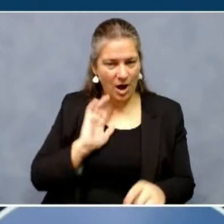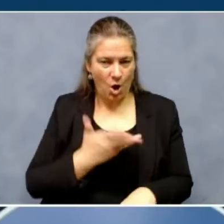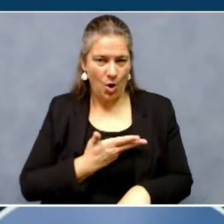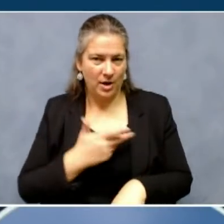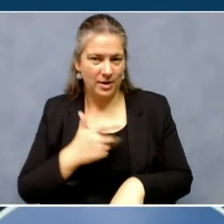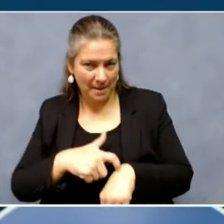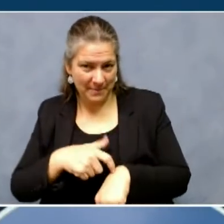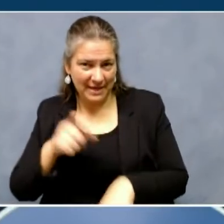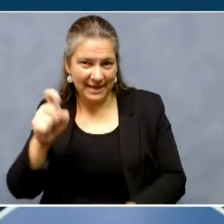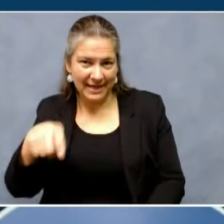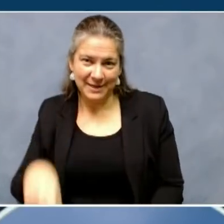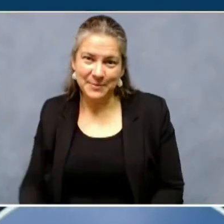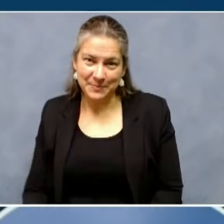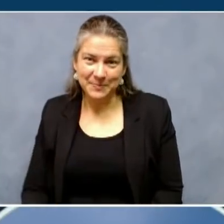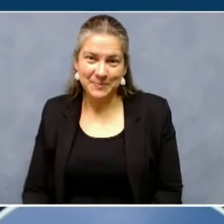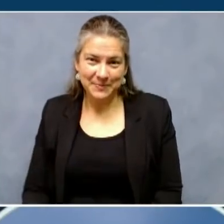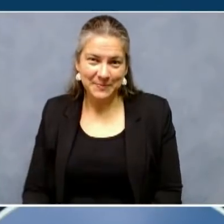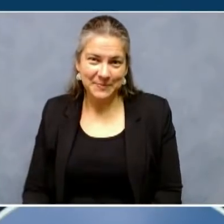time.